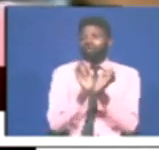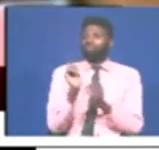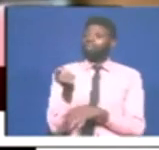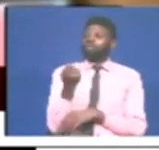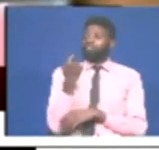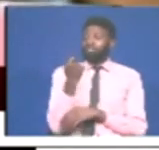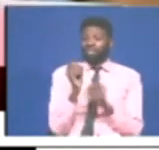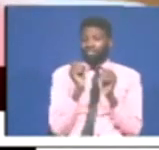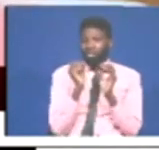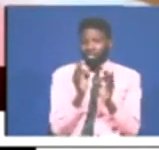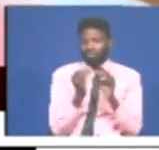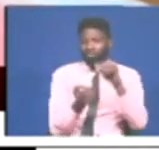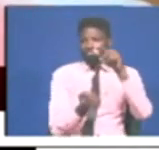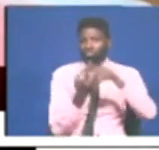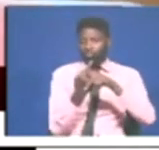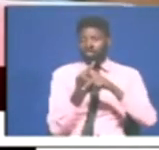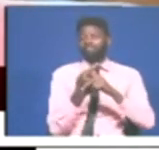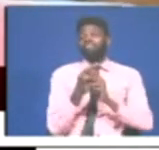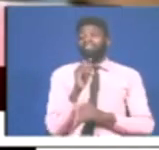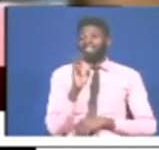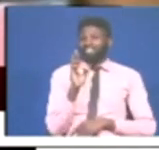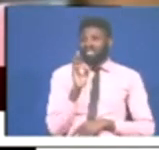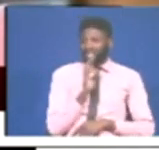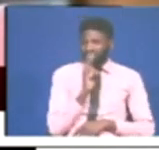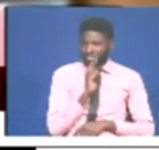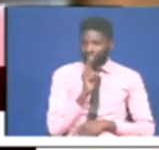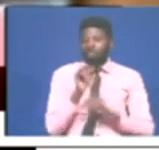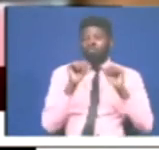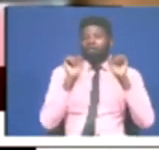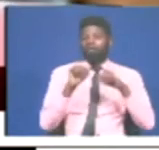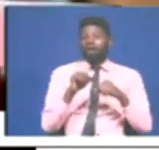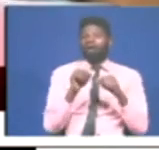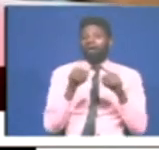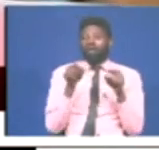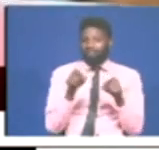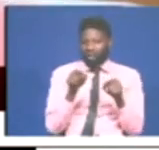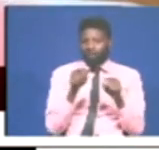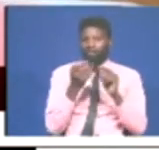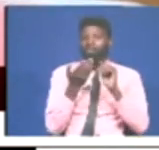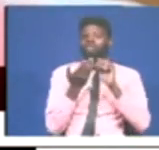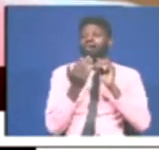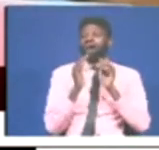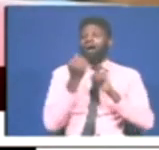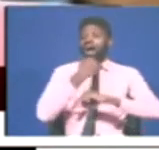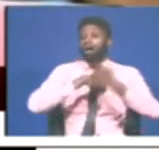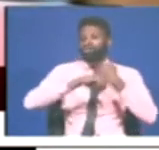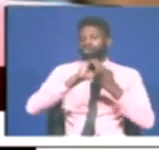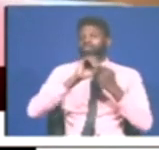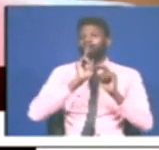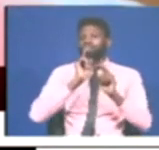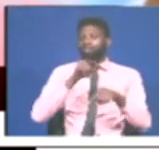of an eligible crisis or emergency, to provide immediate and effective response. A total of Kenya shillings 27.9